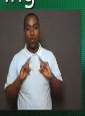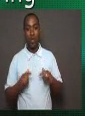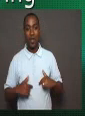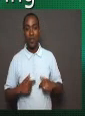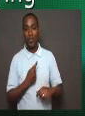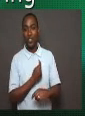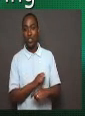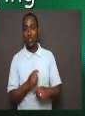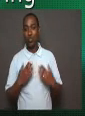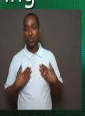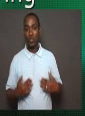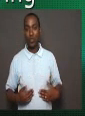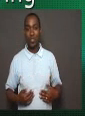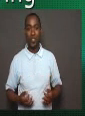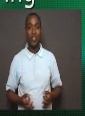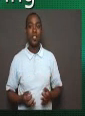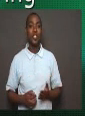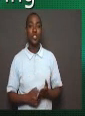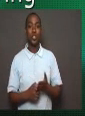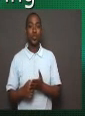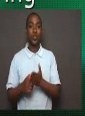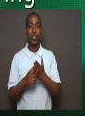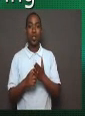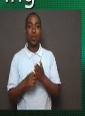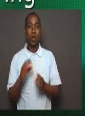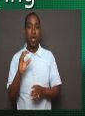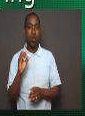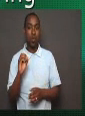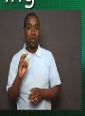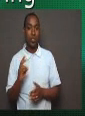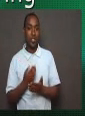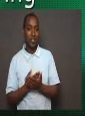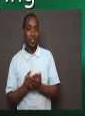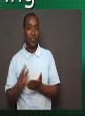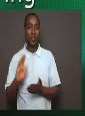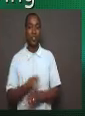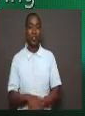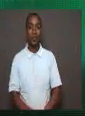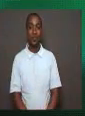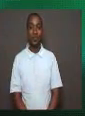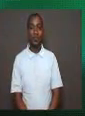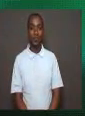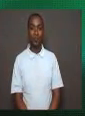tissues of the body and carry away carbon dioxide.